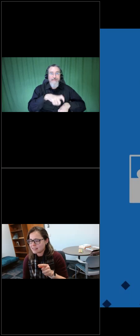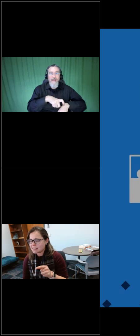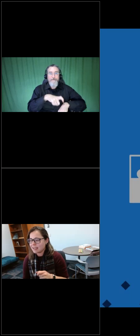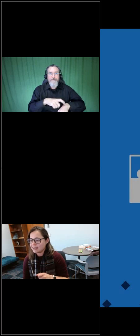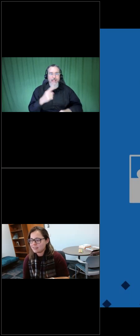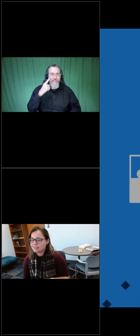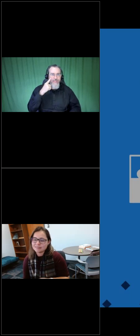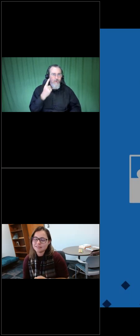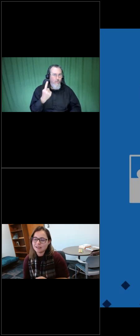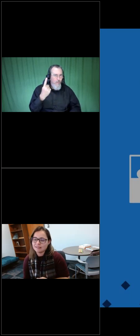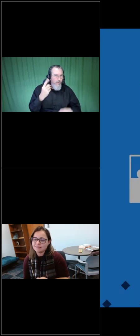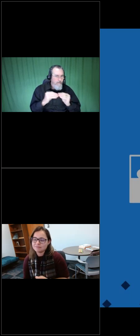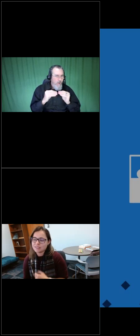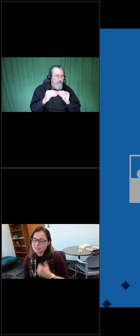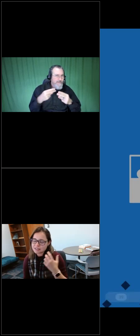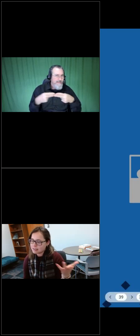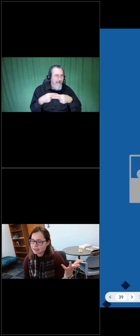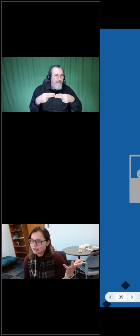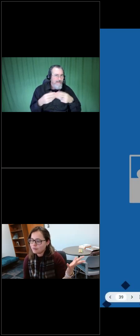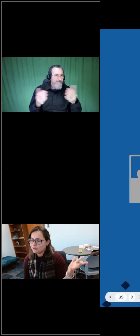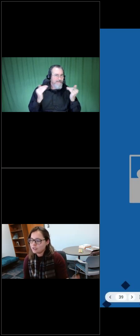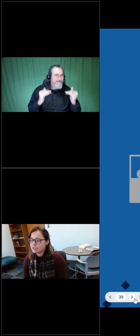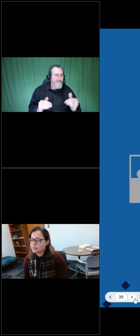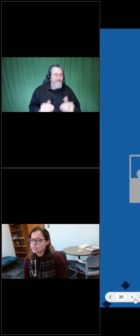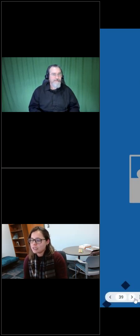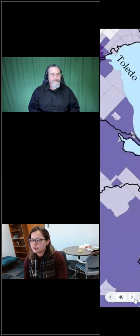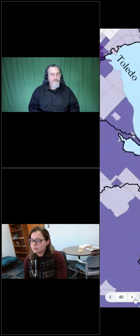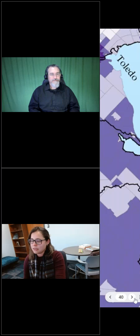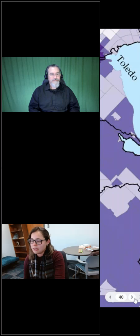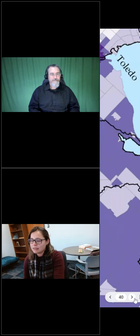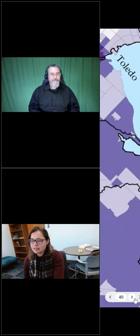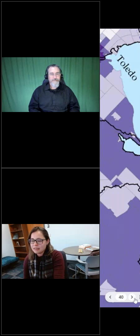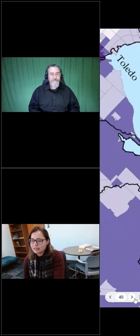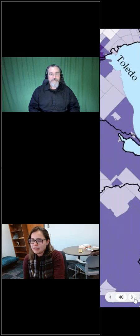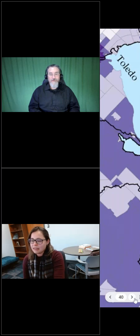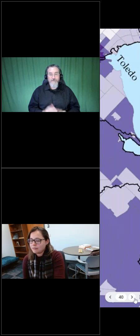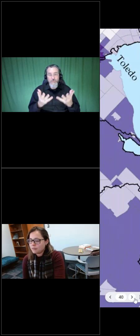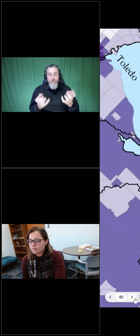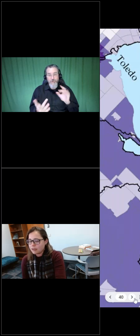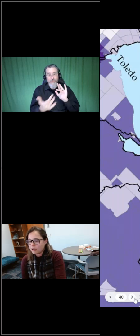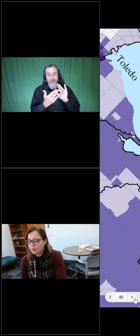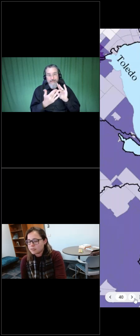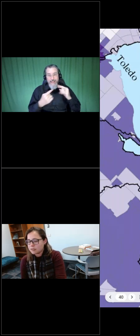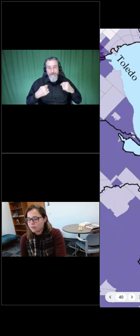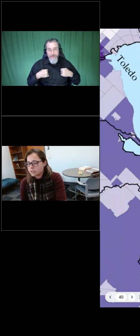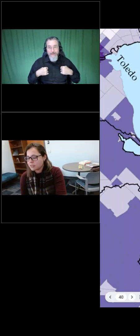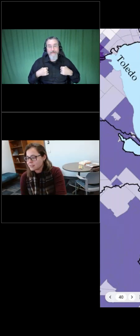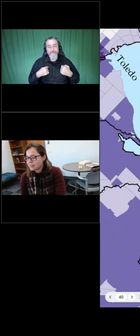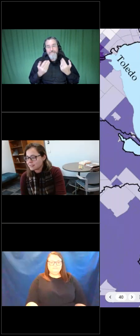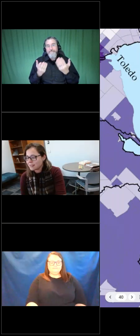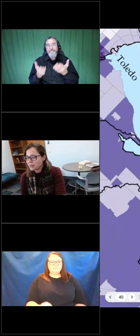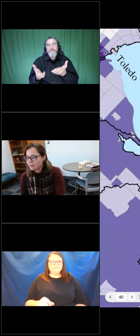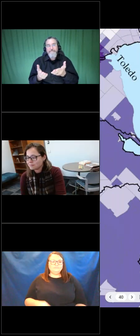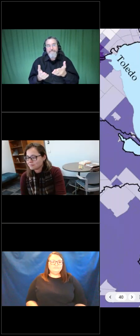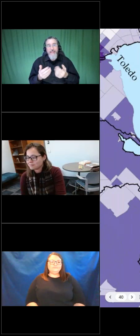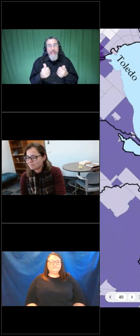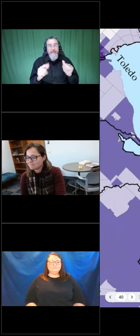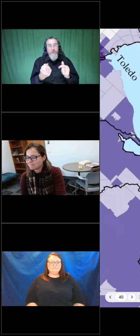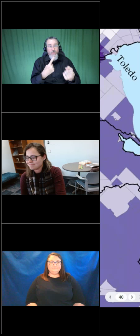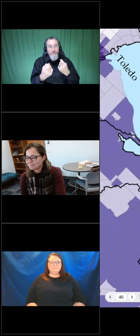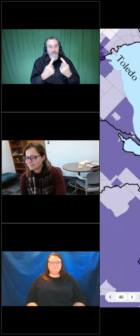that is the next slide to just feel free to reach out to me And if you have any comments and questions, let me